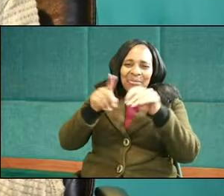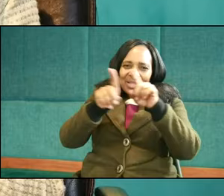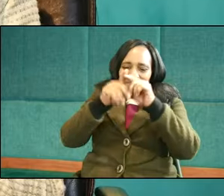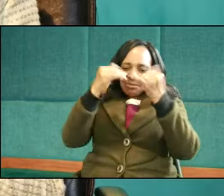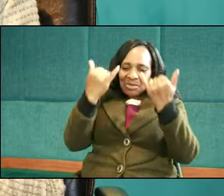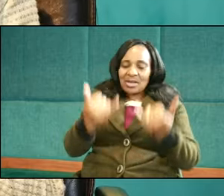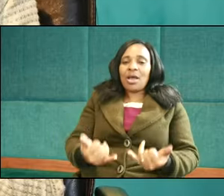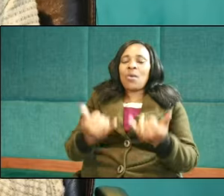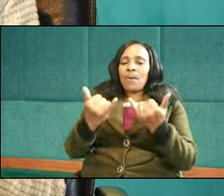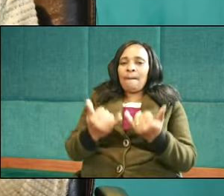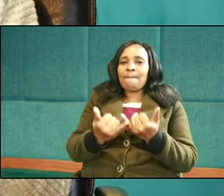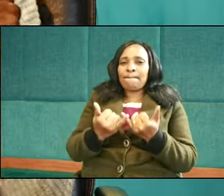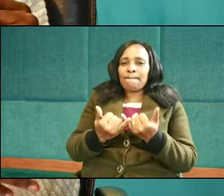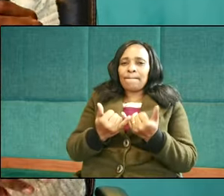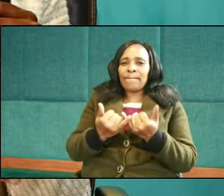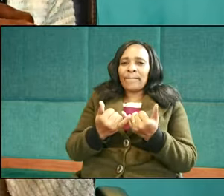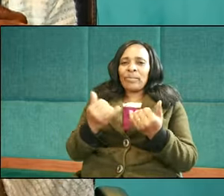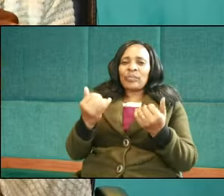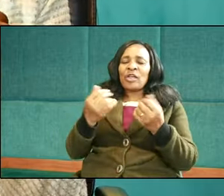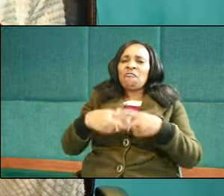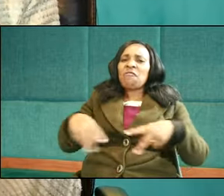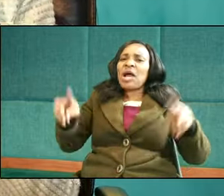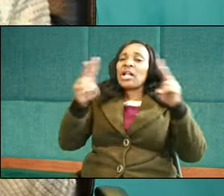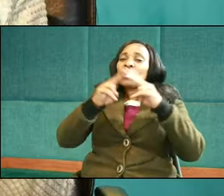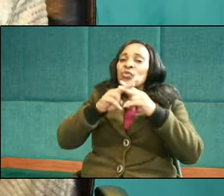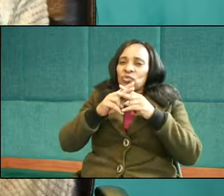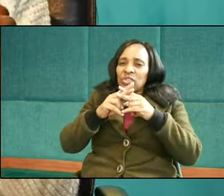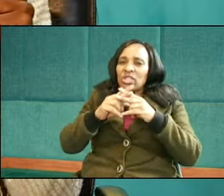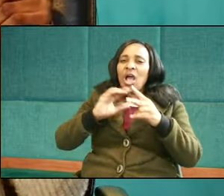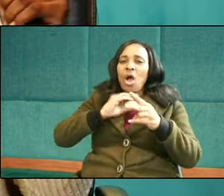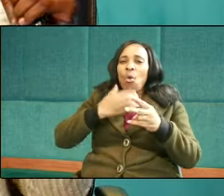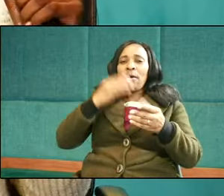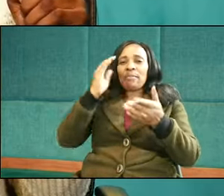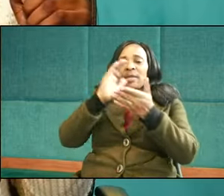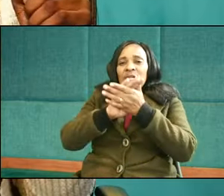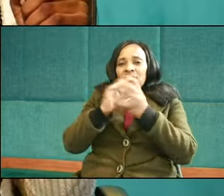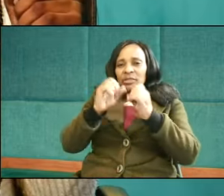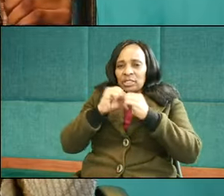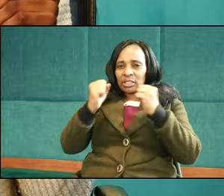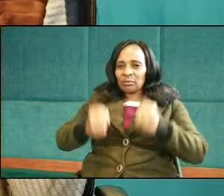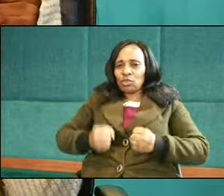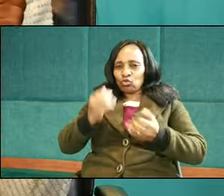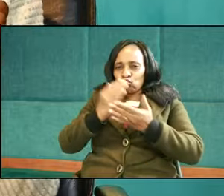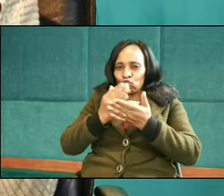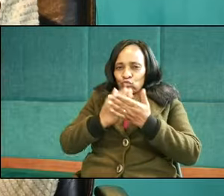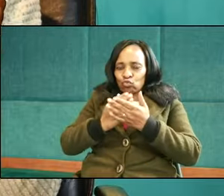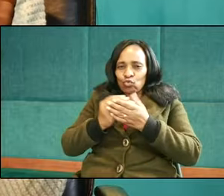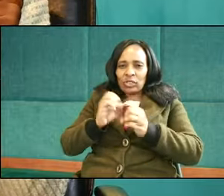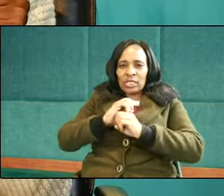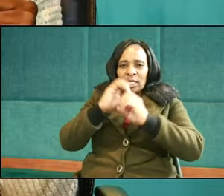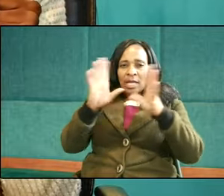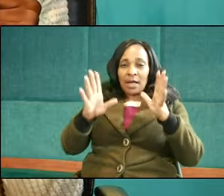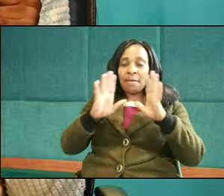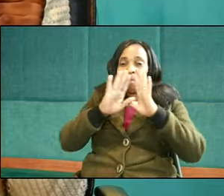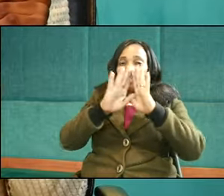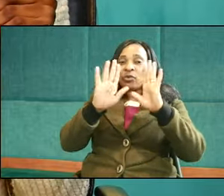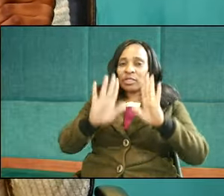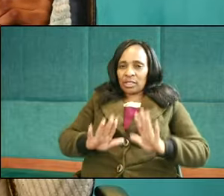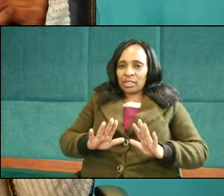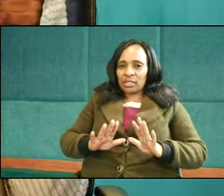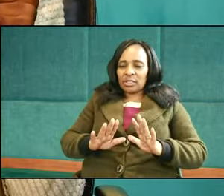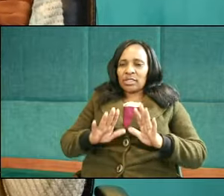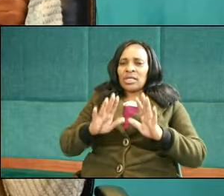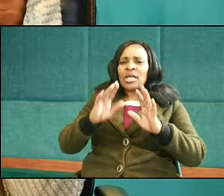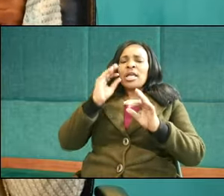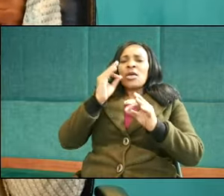this, where our values, our belief system is truly shaped, is very important. Because then, once